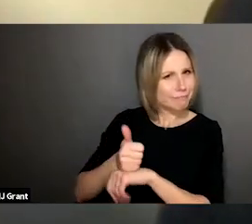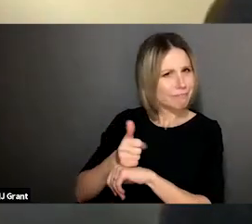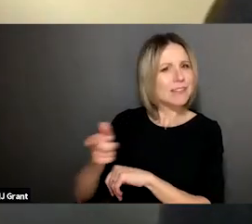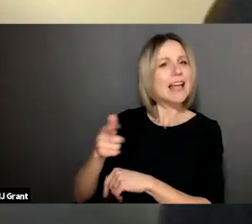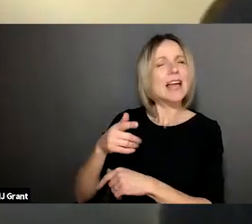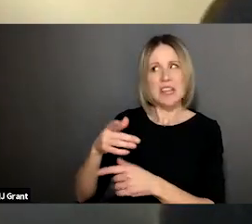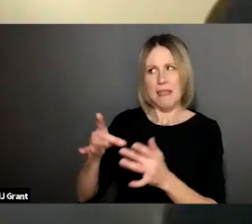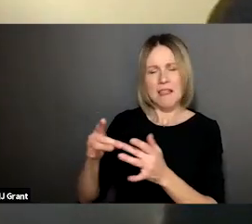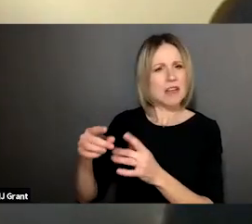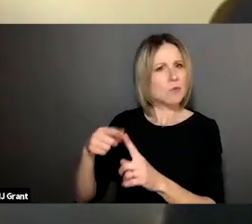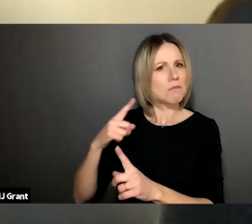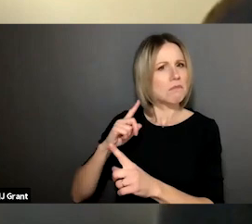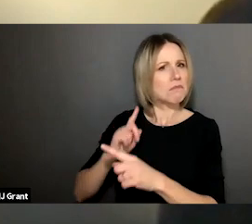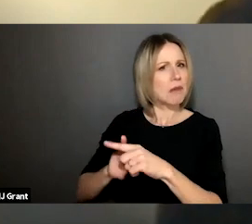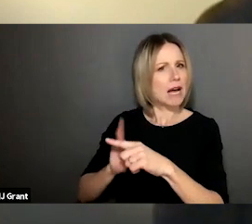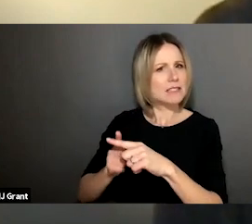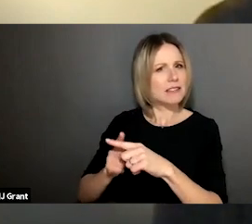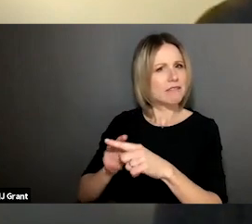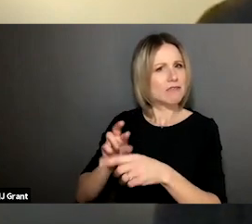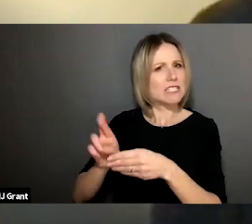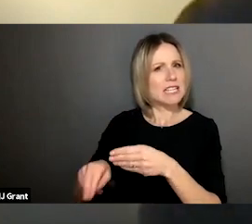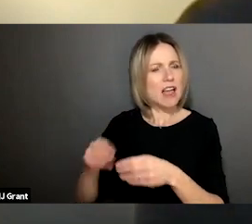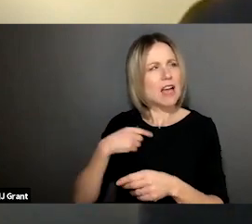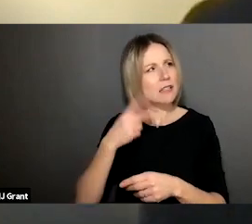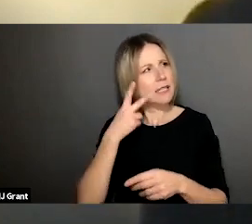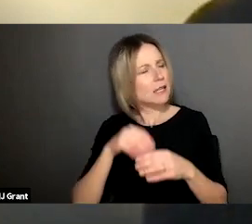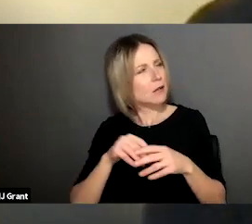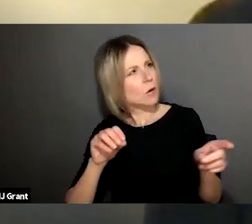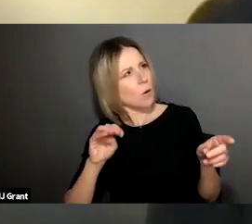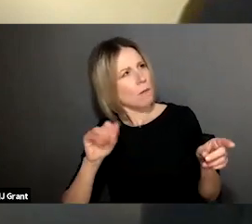I think I've seen that in Omaha as well, in Nebraska, which is